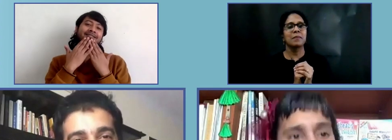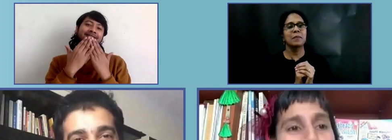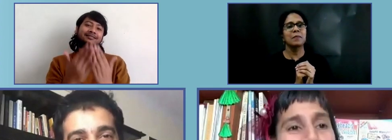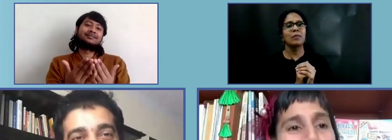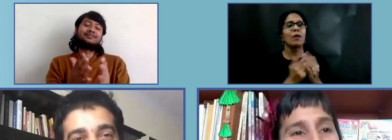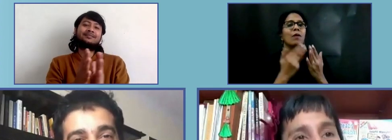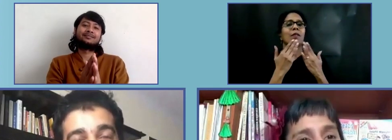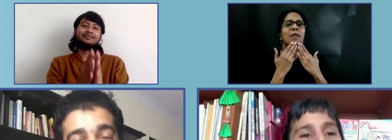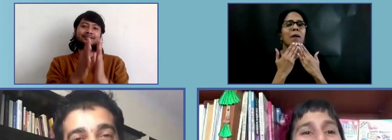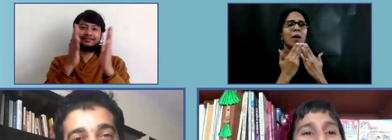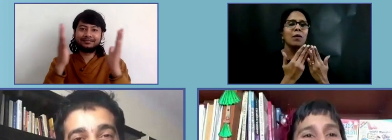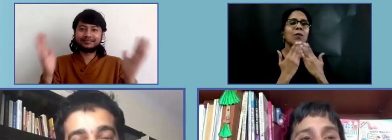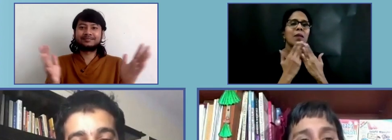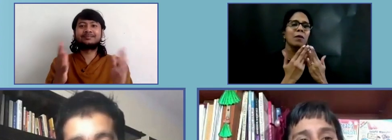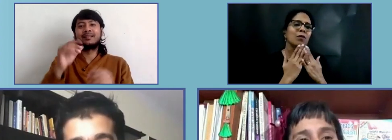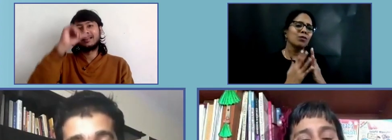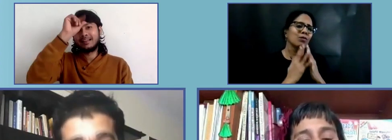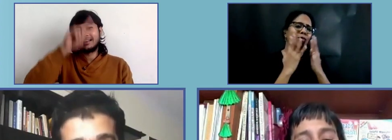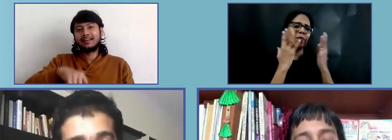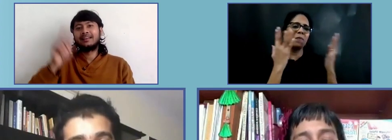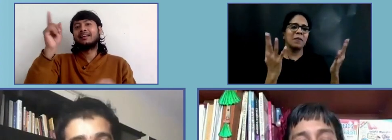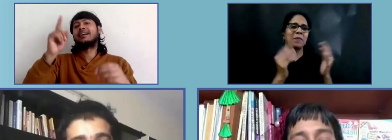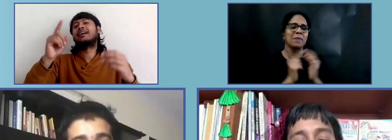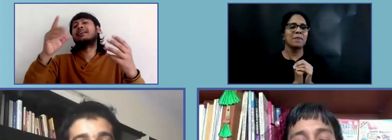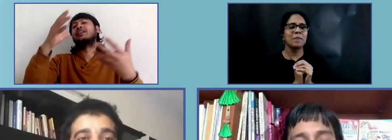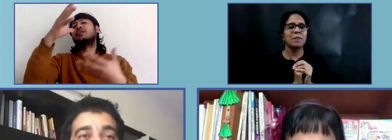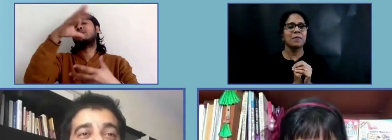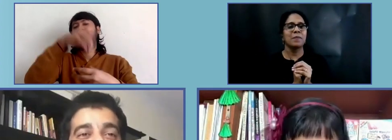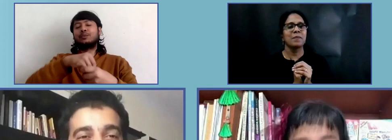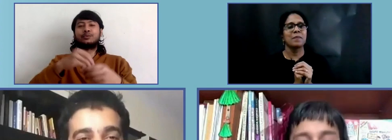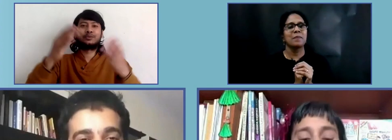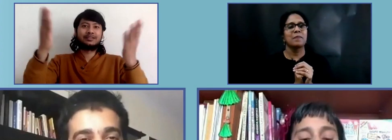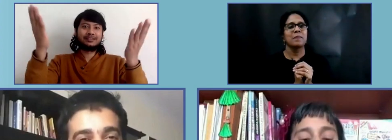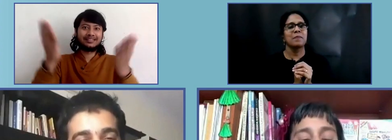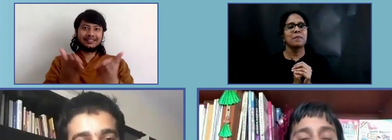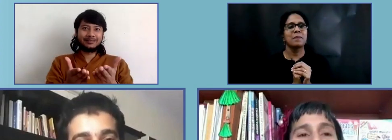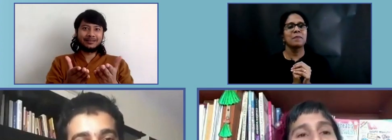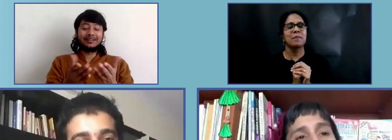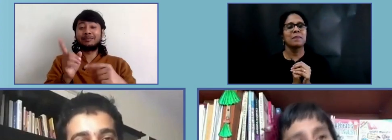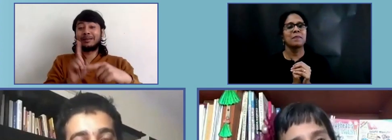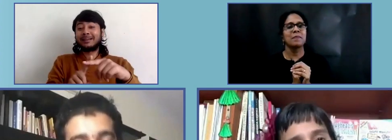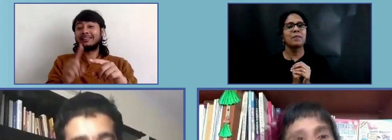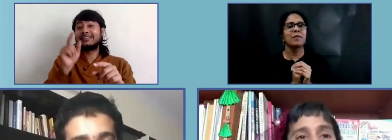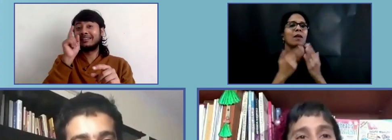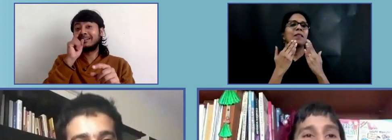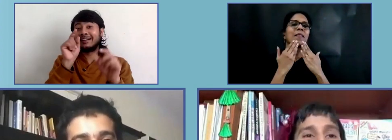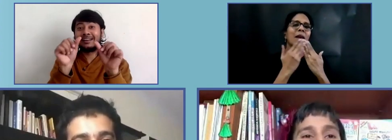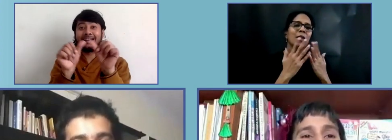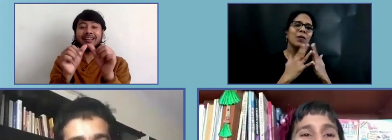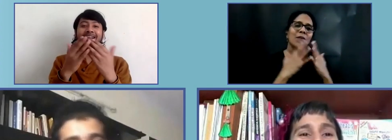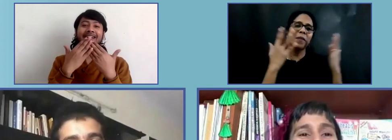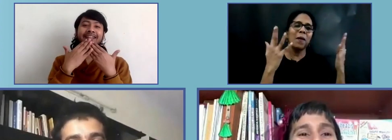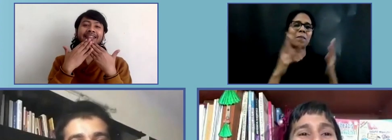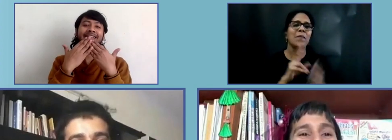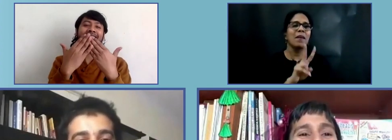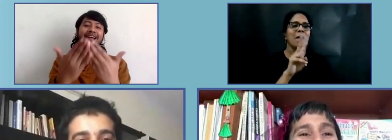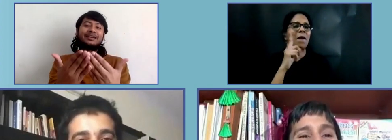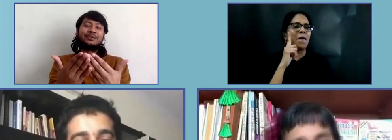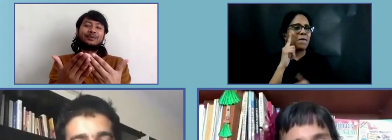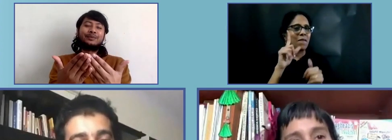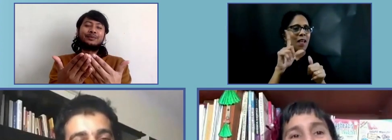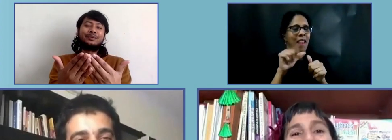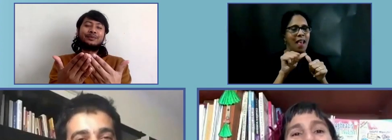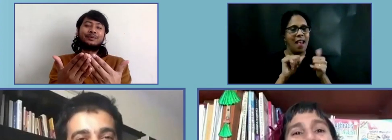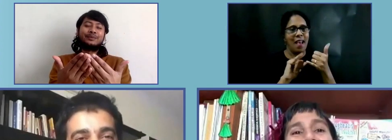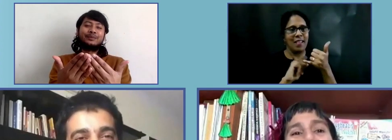India Inclusion Summit, for making this happen. And thank you, Anu, for thank you so much, Vilas, for being part of this and able to